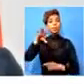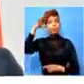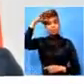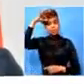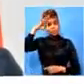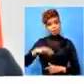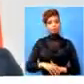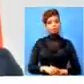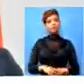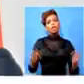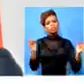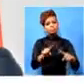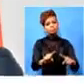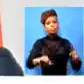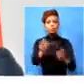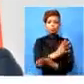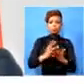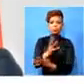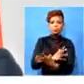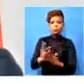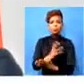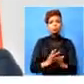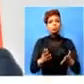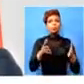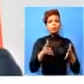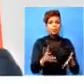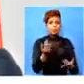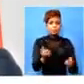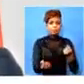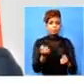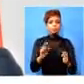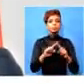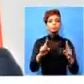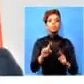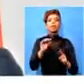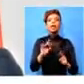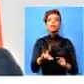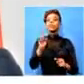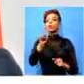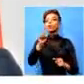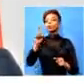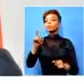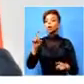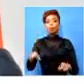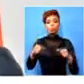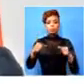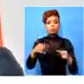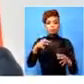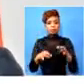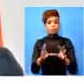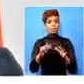again it was rejected, in fact, by all parliamentary opposition parties, until the former public